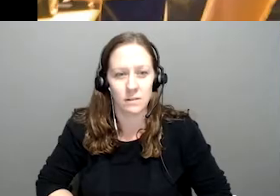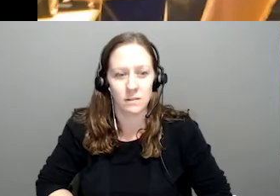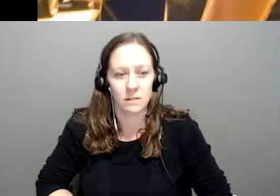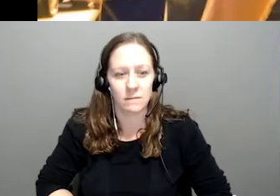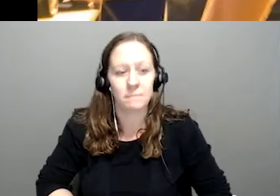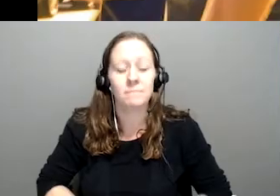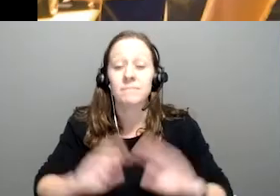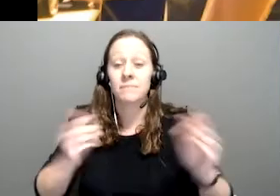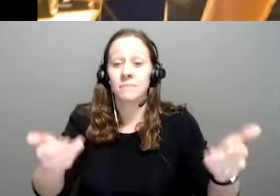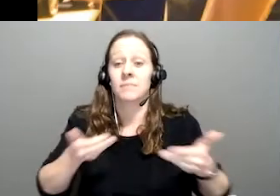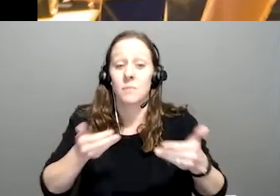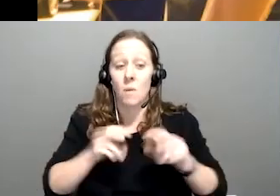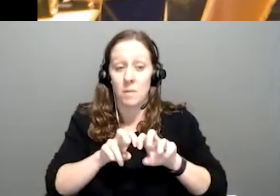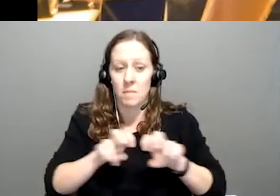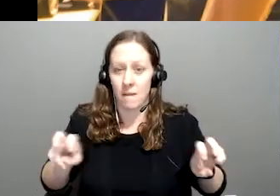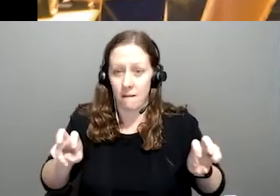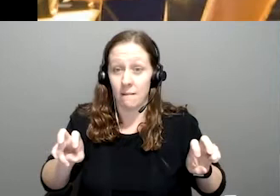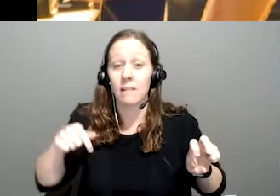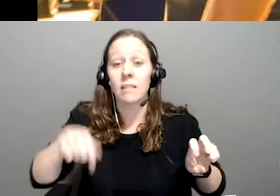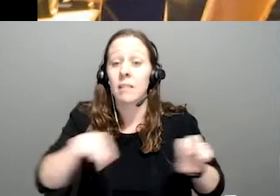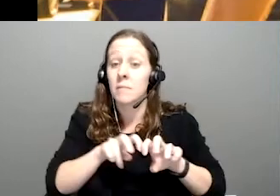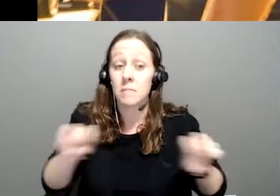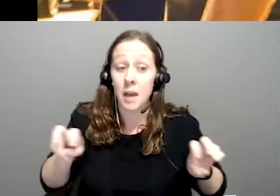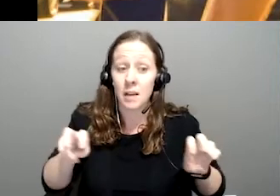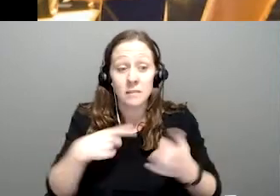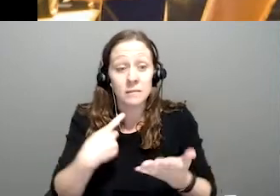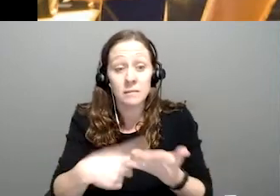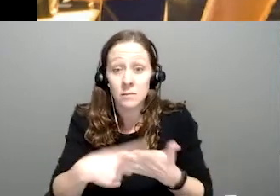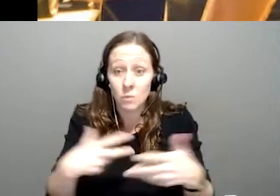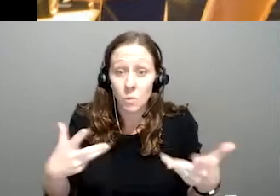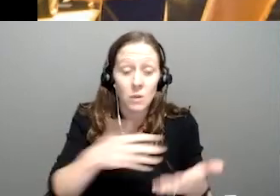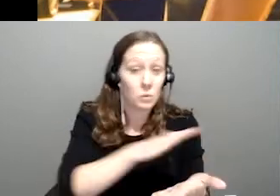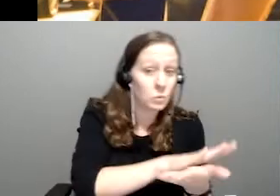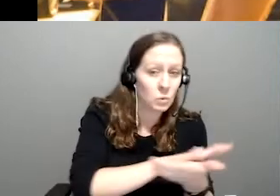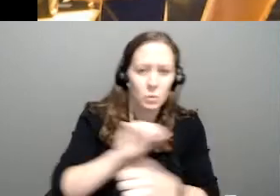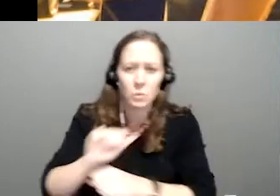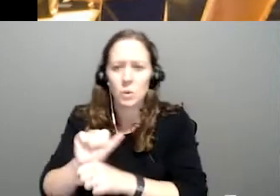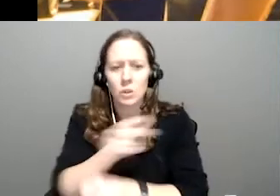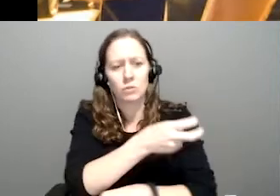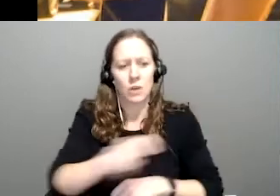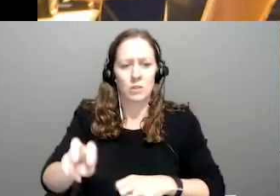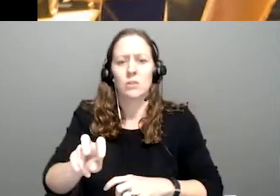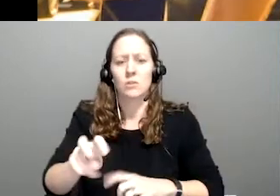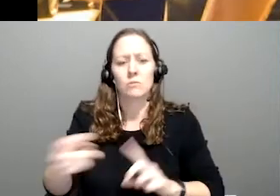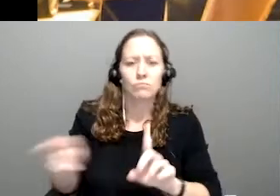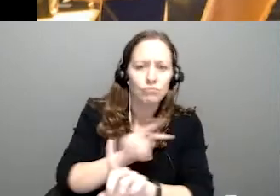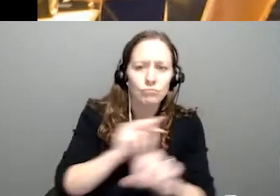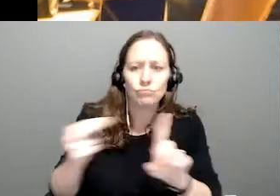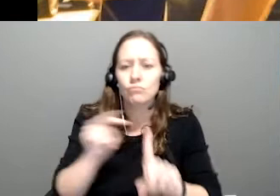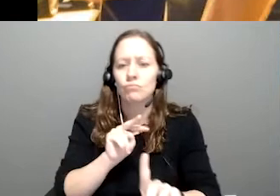I would like to welcome you to the panel discussion that will provide a multidimensional view of the school to work transition of young people with